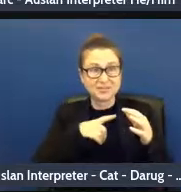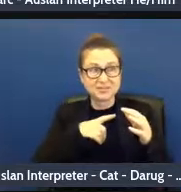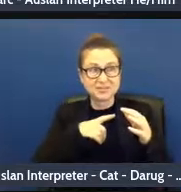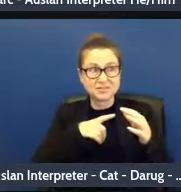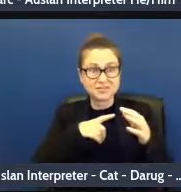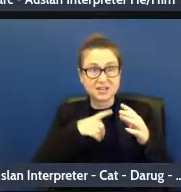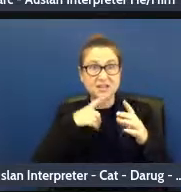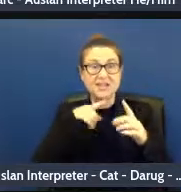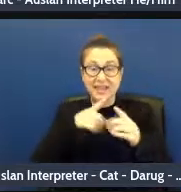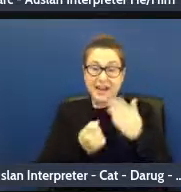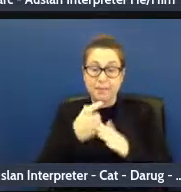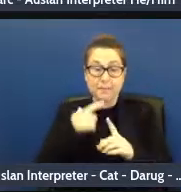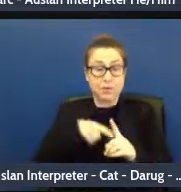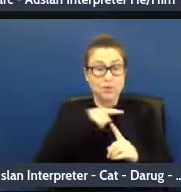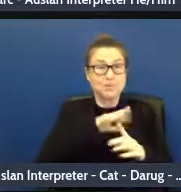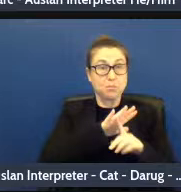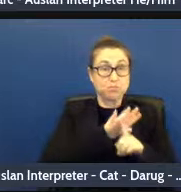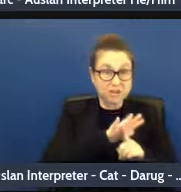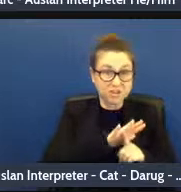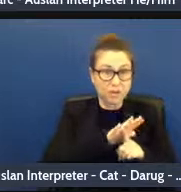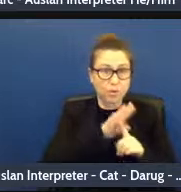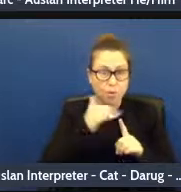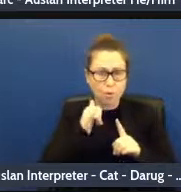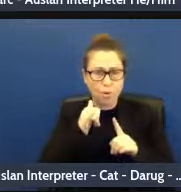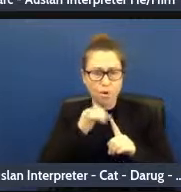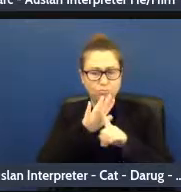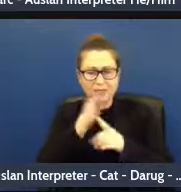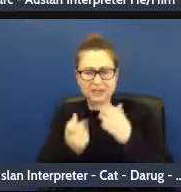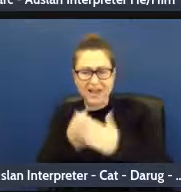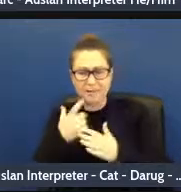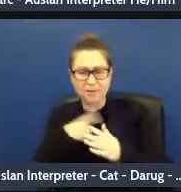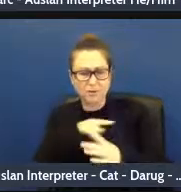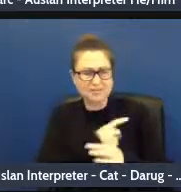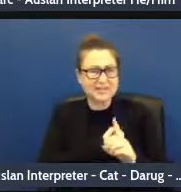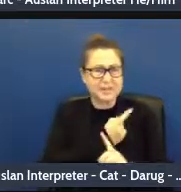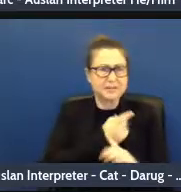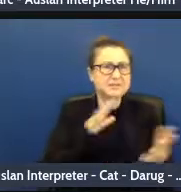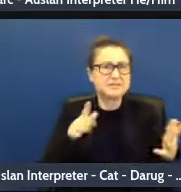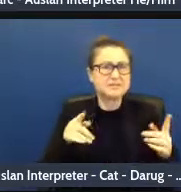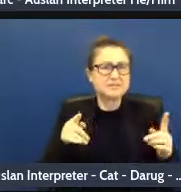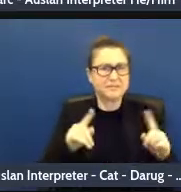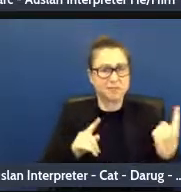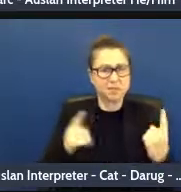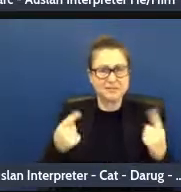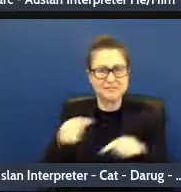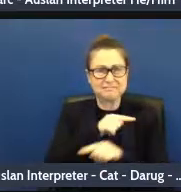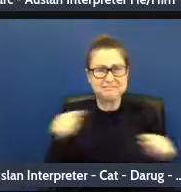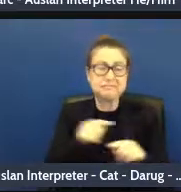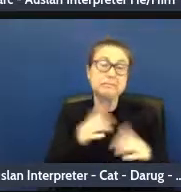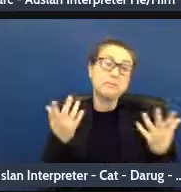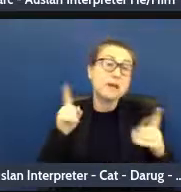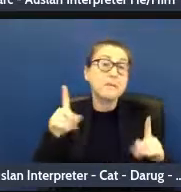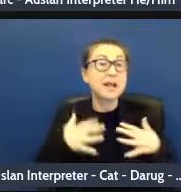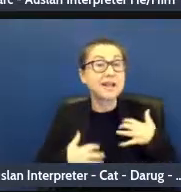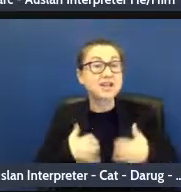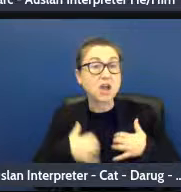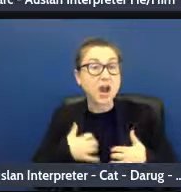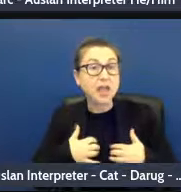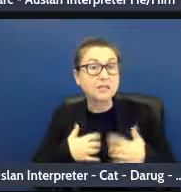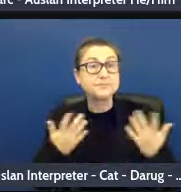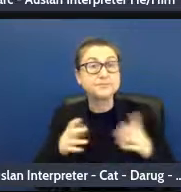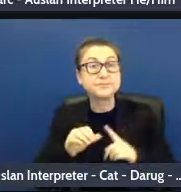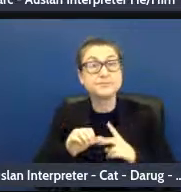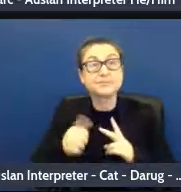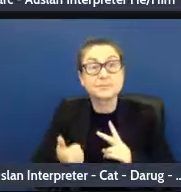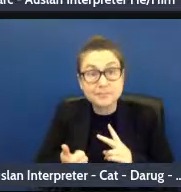we need to do a lot more investigation into these changes. But it's pretty exciting. And so what's next? So we need